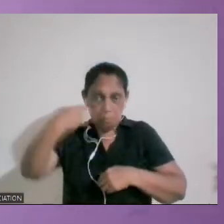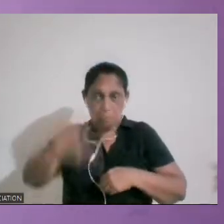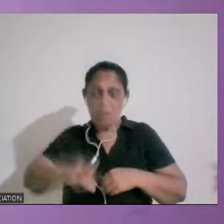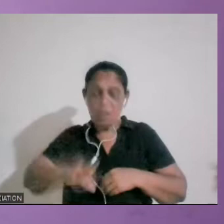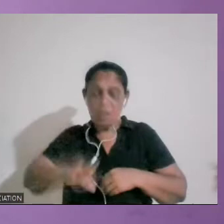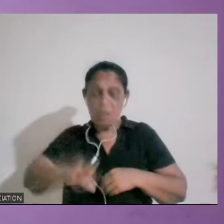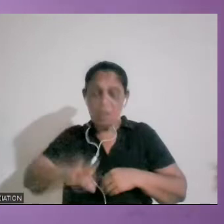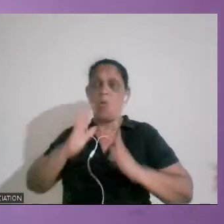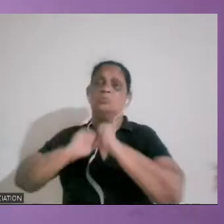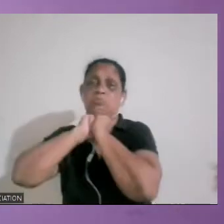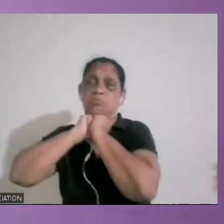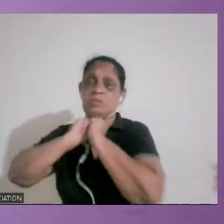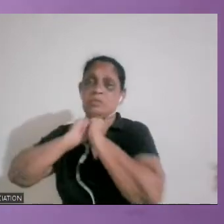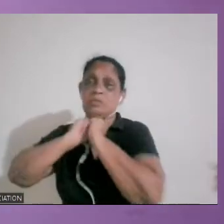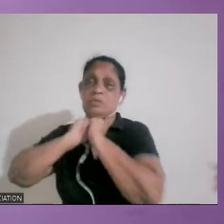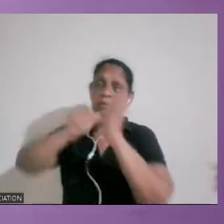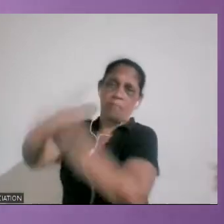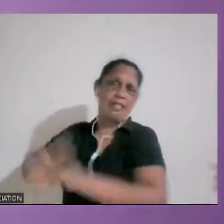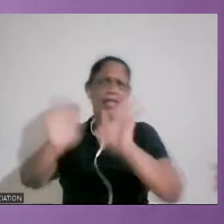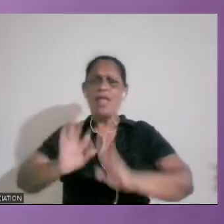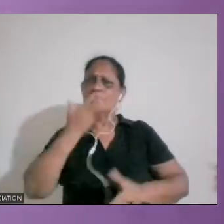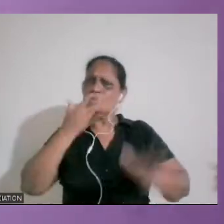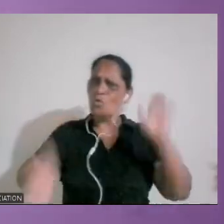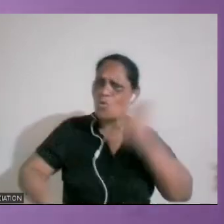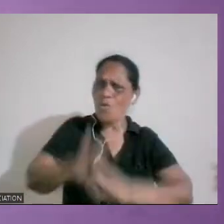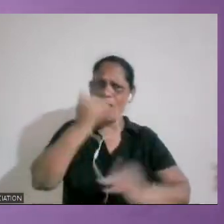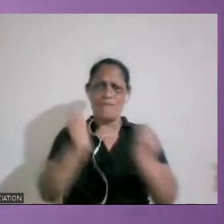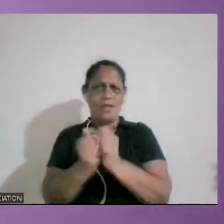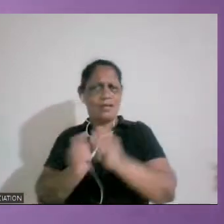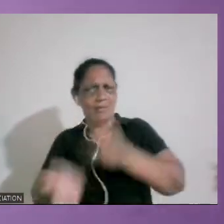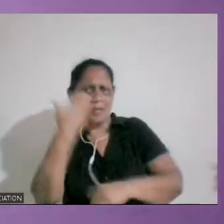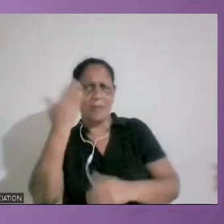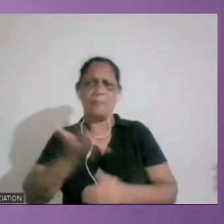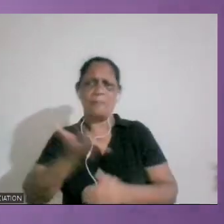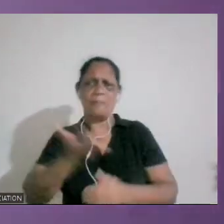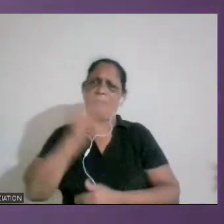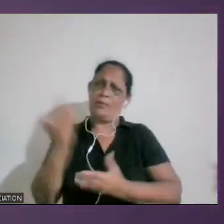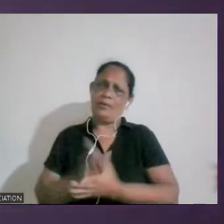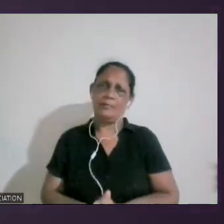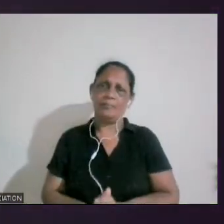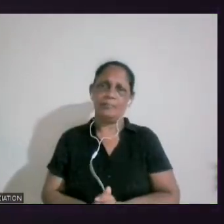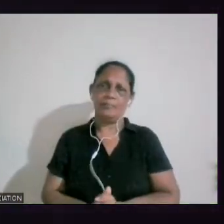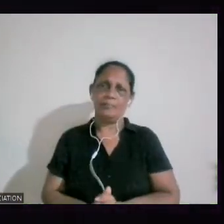do not have to stay at home, they do not have to be isolated, they can go to school and go to work.